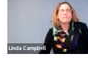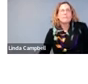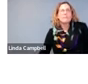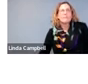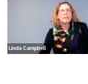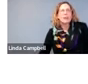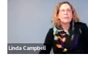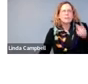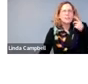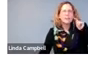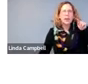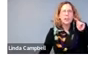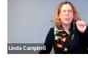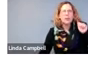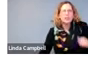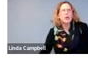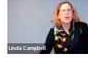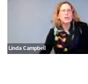spots indicated.